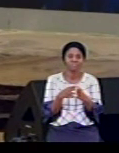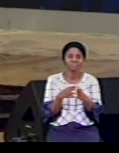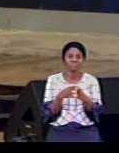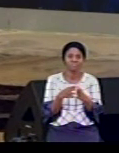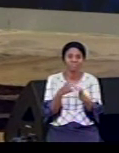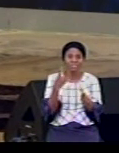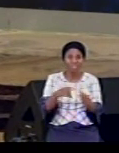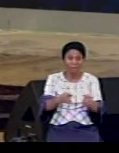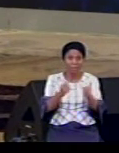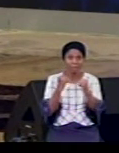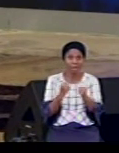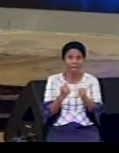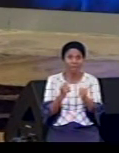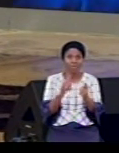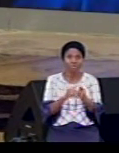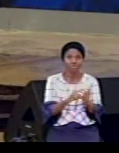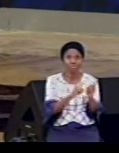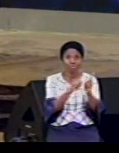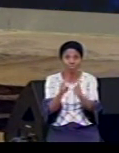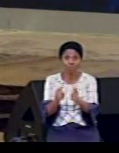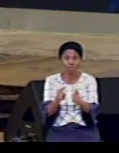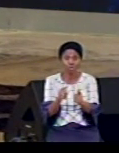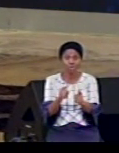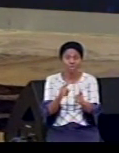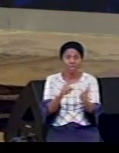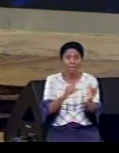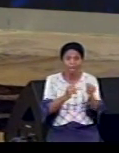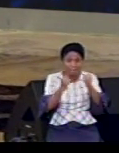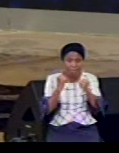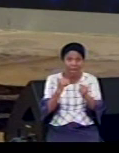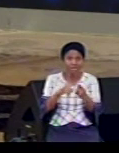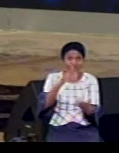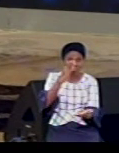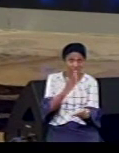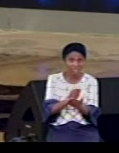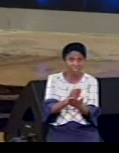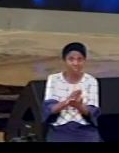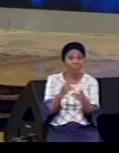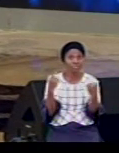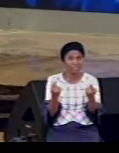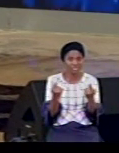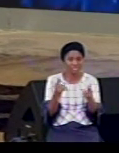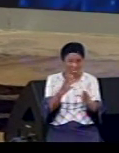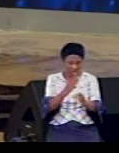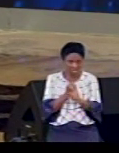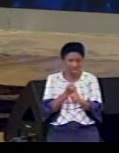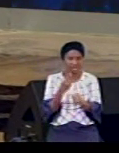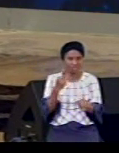The power to go and sin no more, claim that promise.